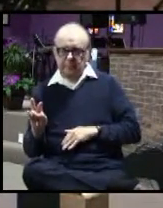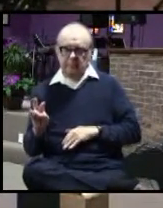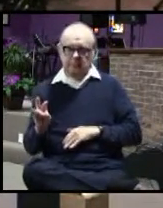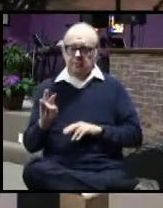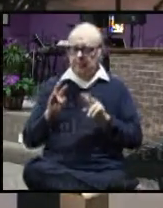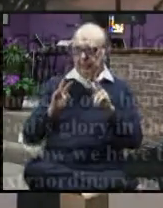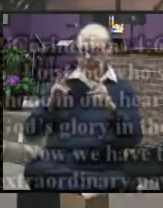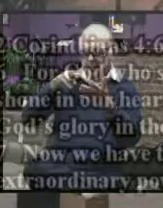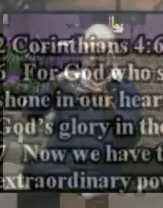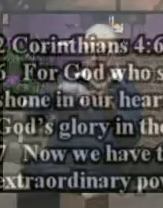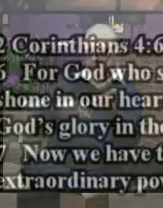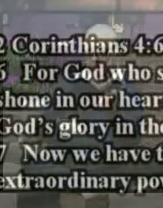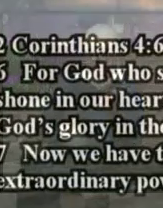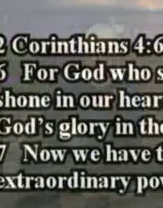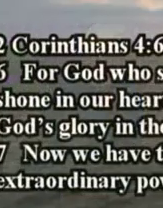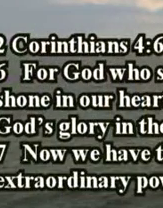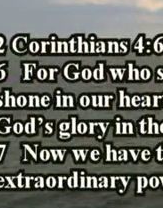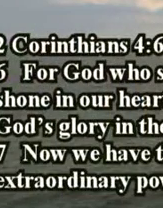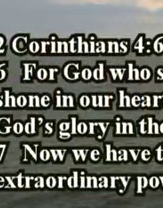has to say.